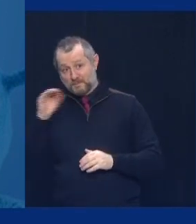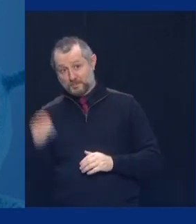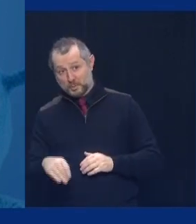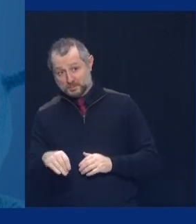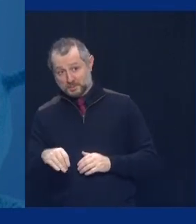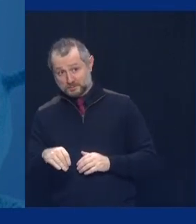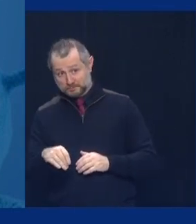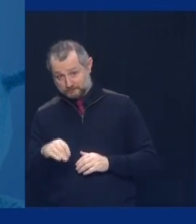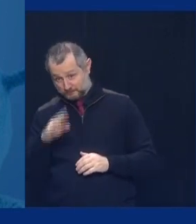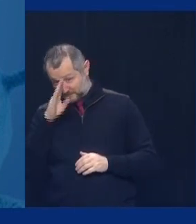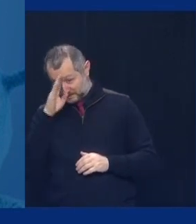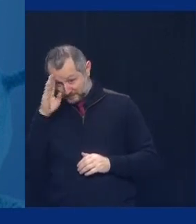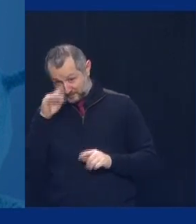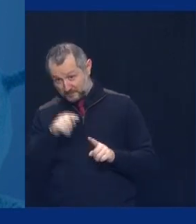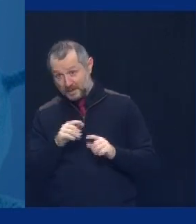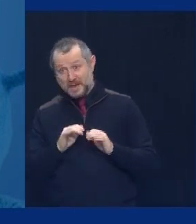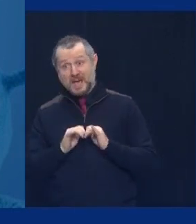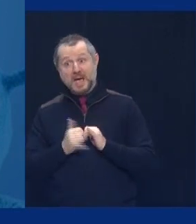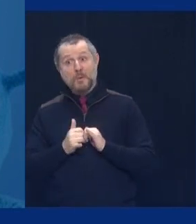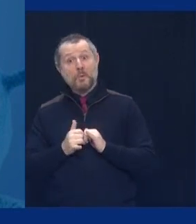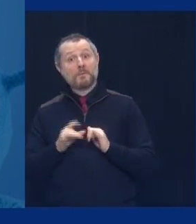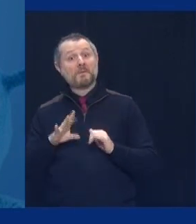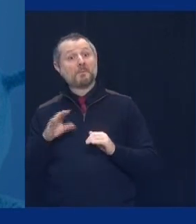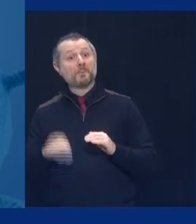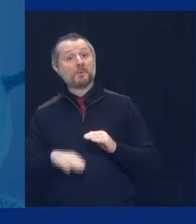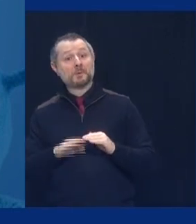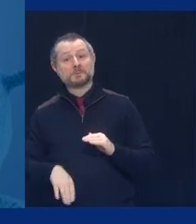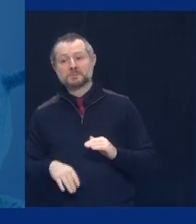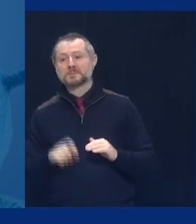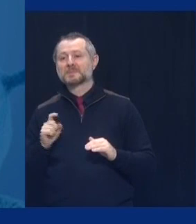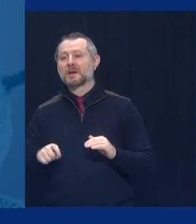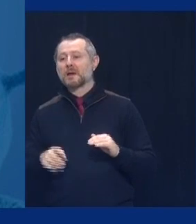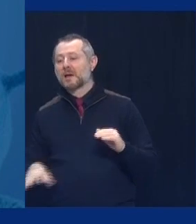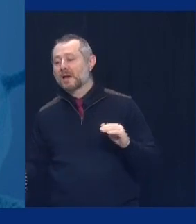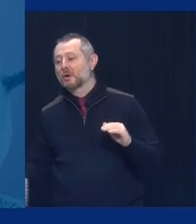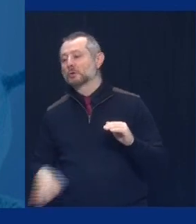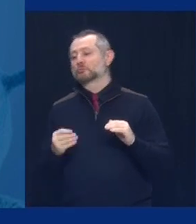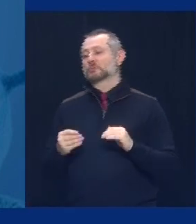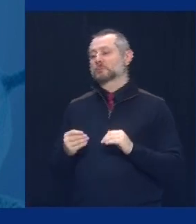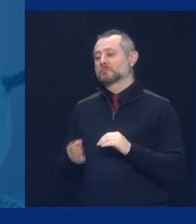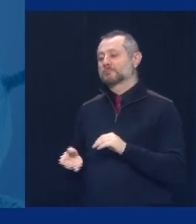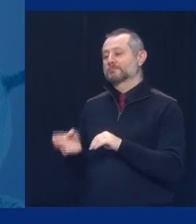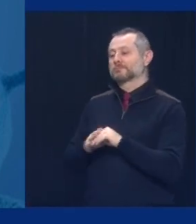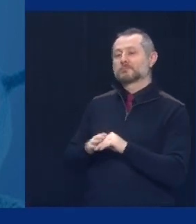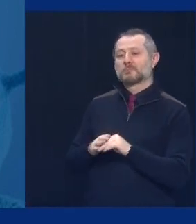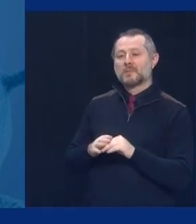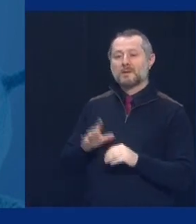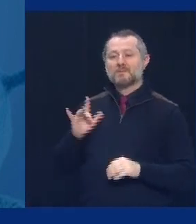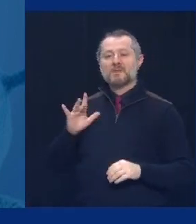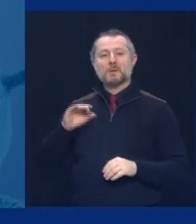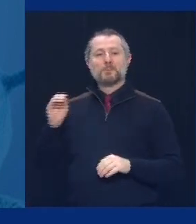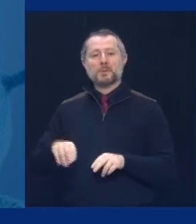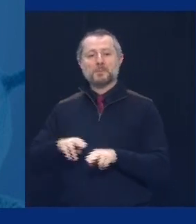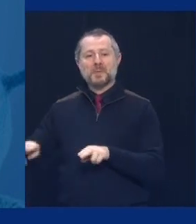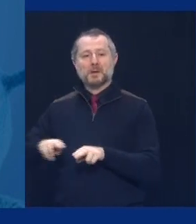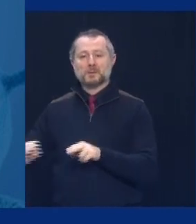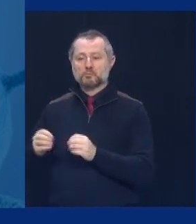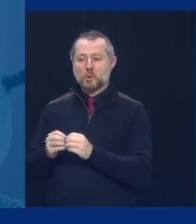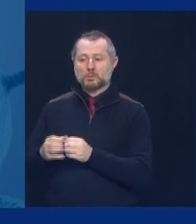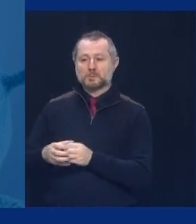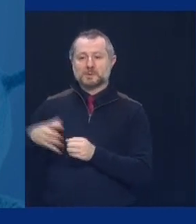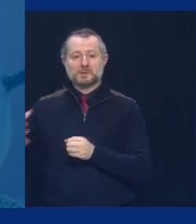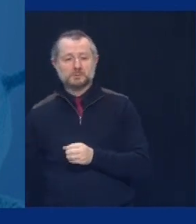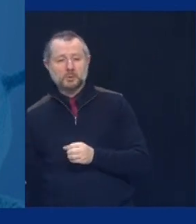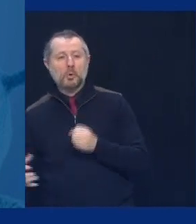under 85% capacity by either adding an additional up to 25% of beds, or